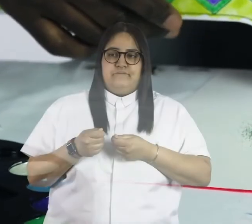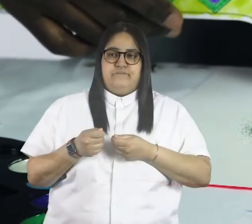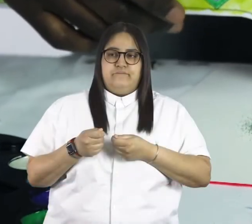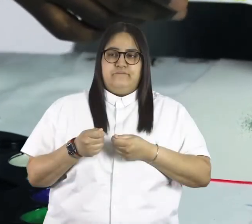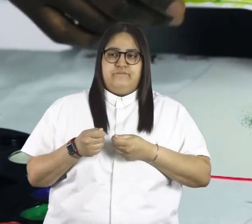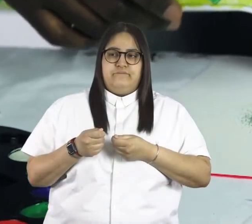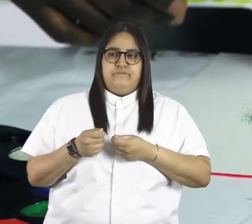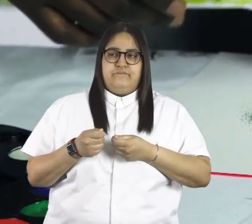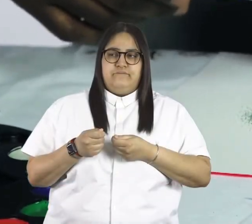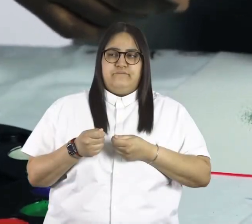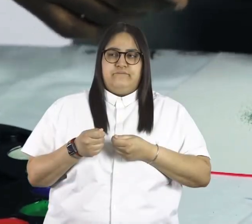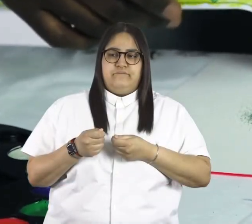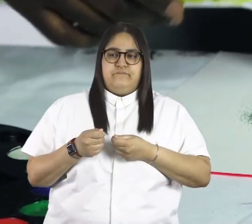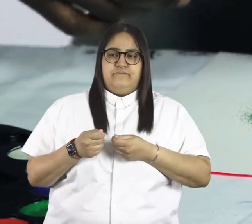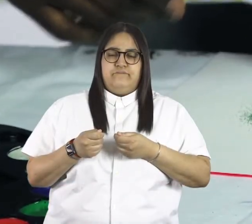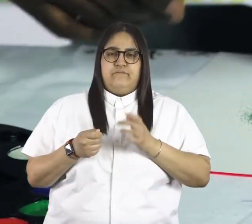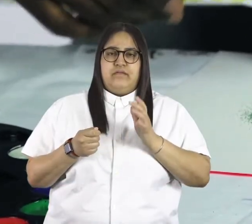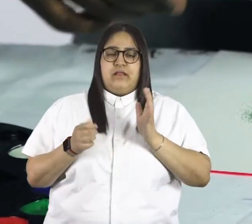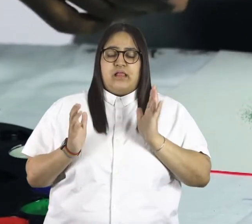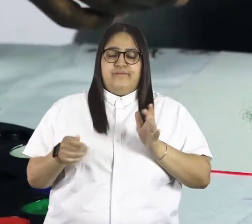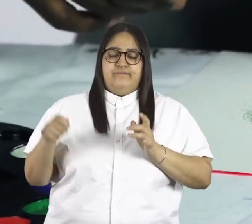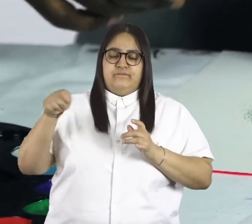and then let it all drop off.